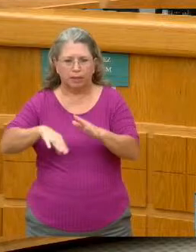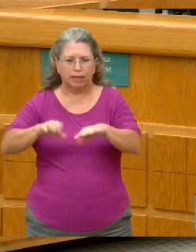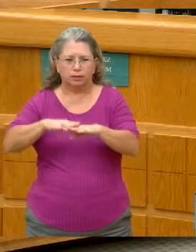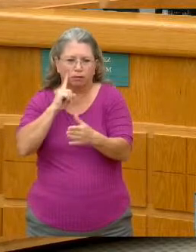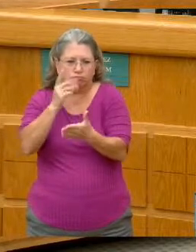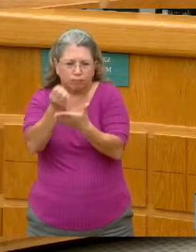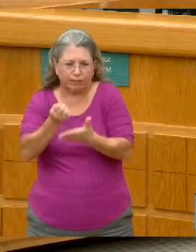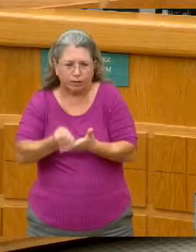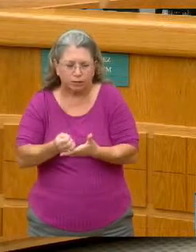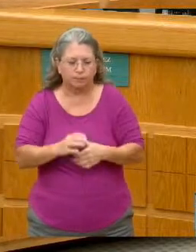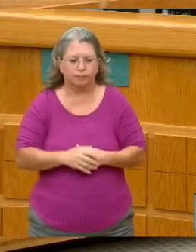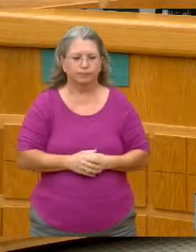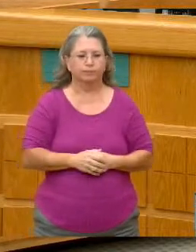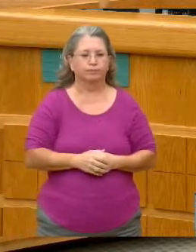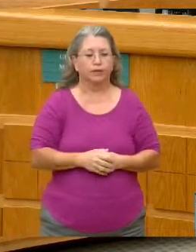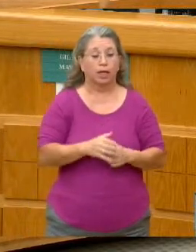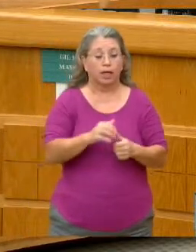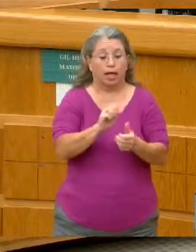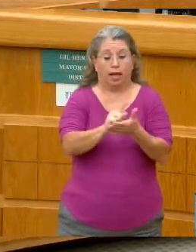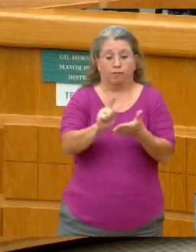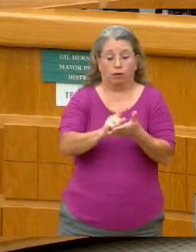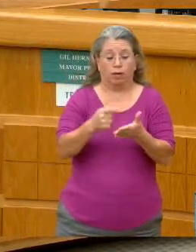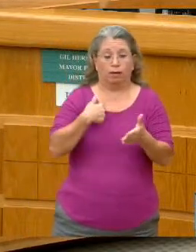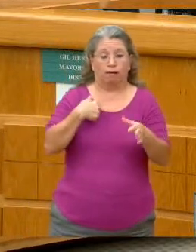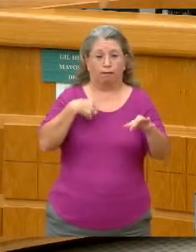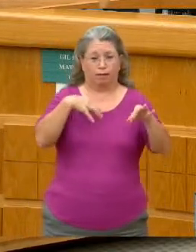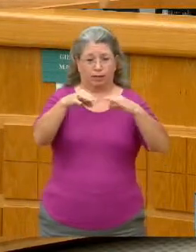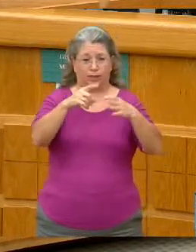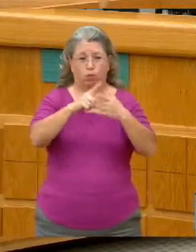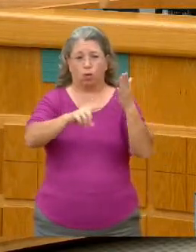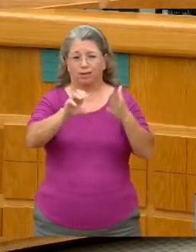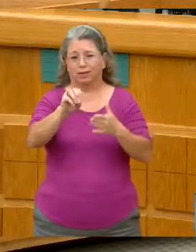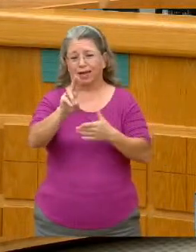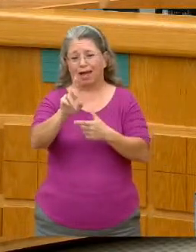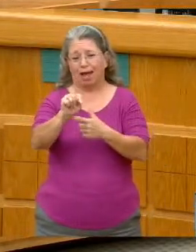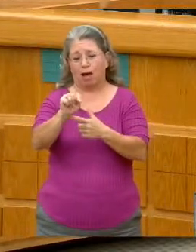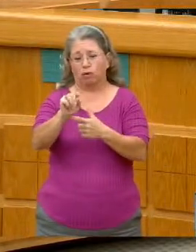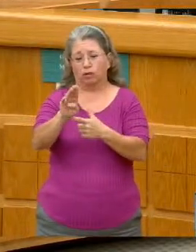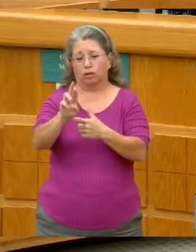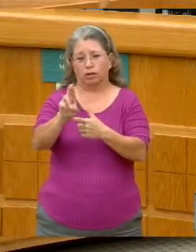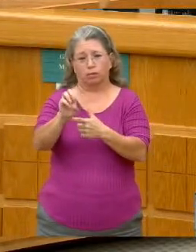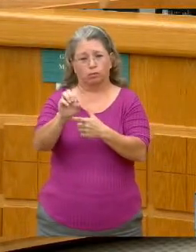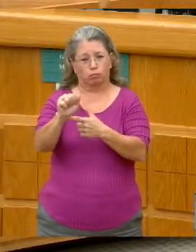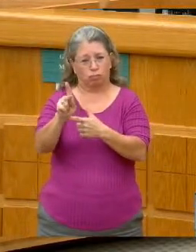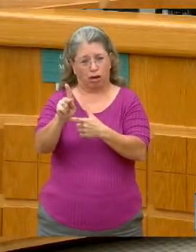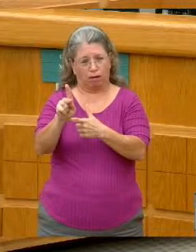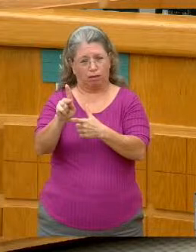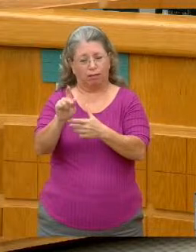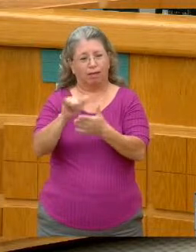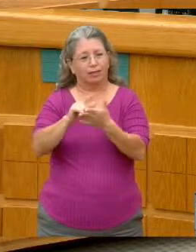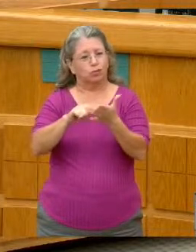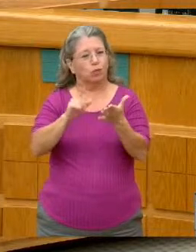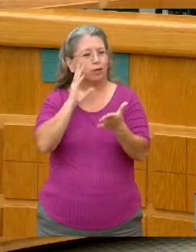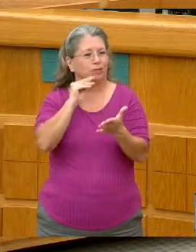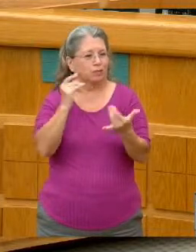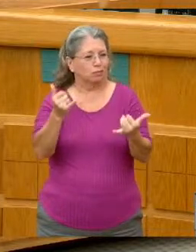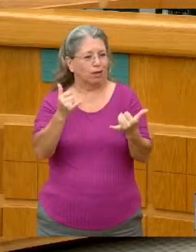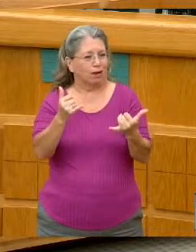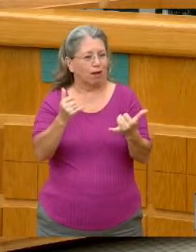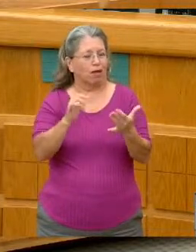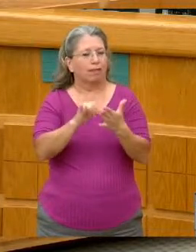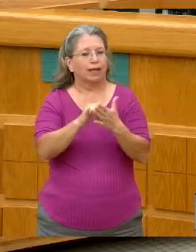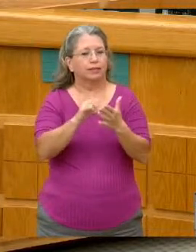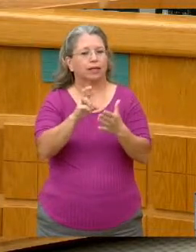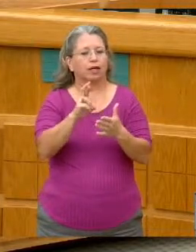Each week we start with what an outbreak is. So an outbreak is what we're in right now. It can be big, it can be small. It's a rapid rise in